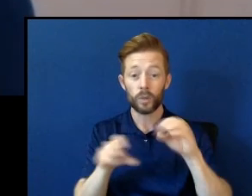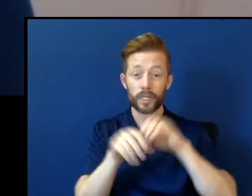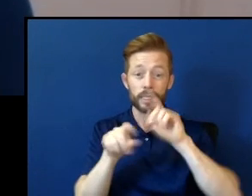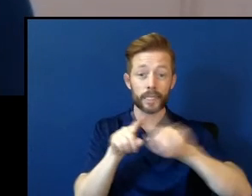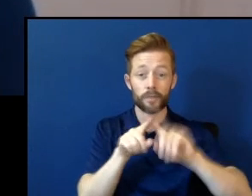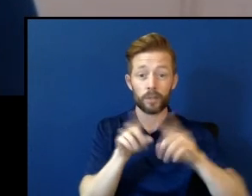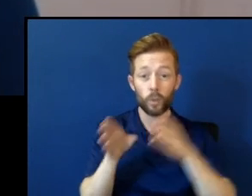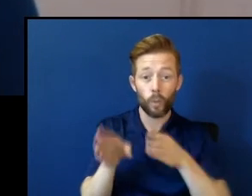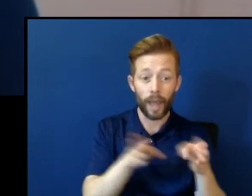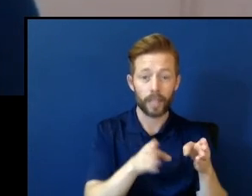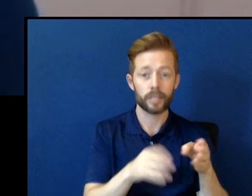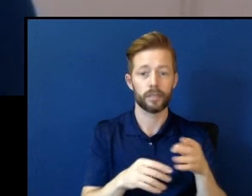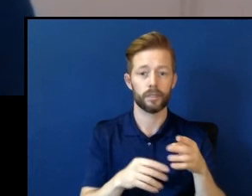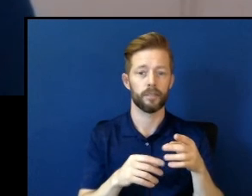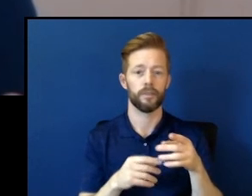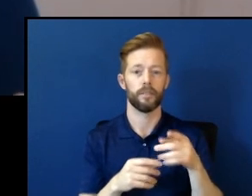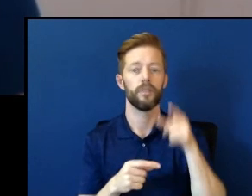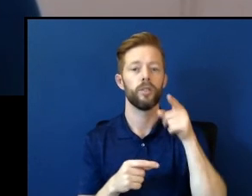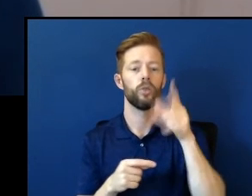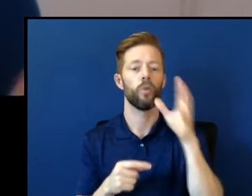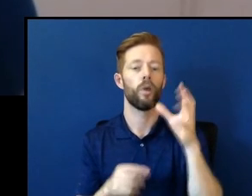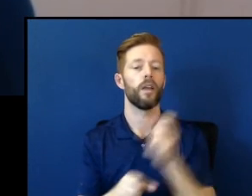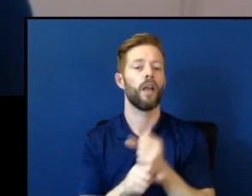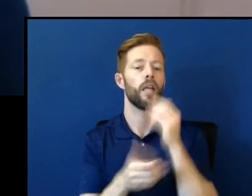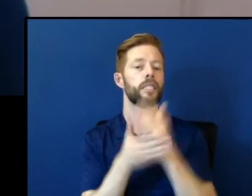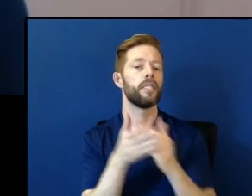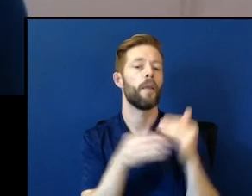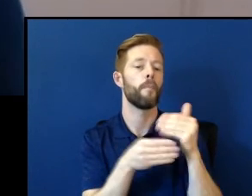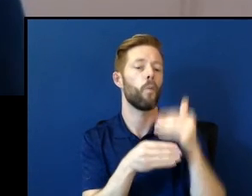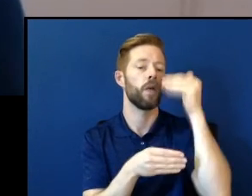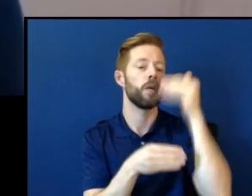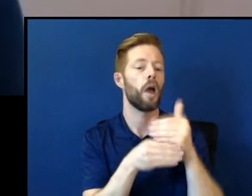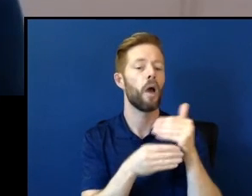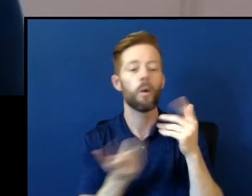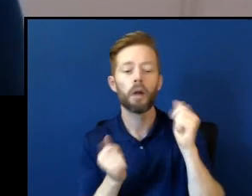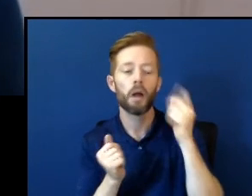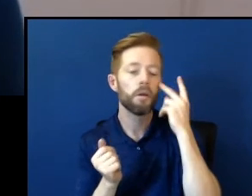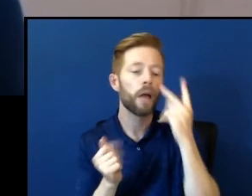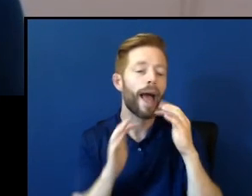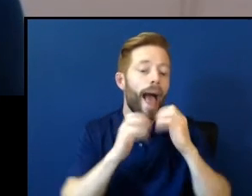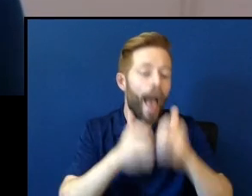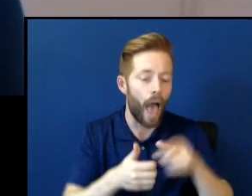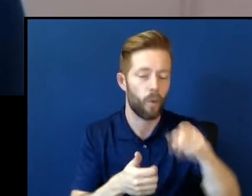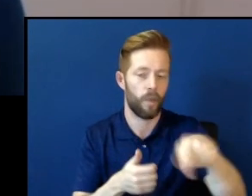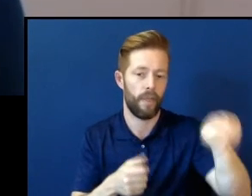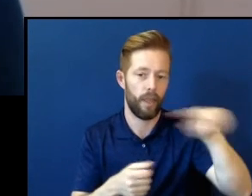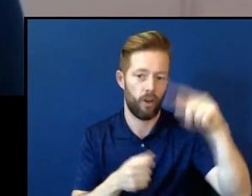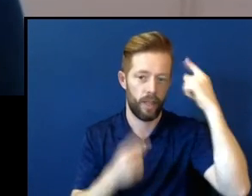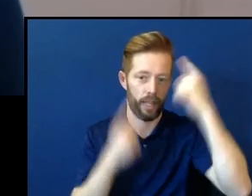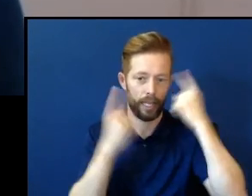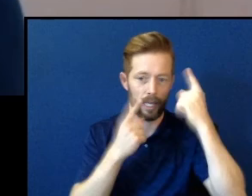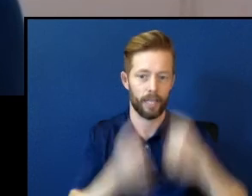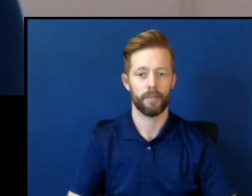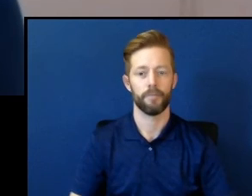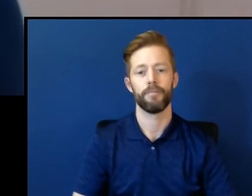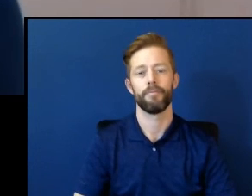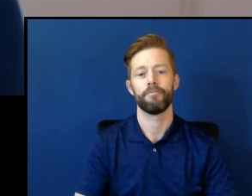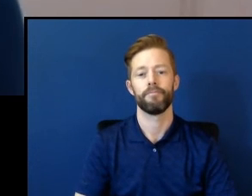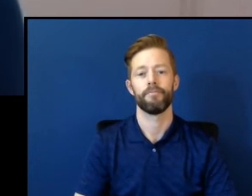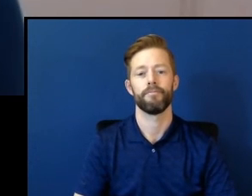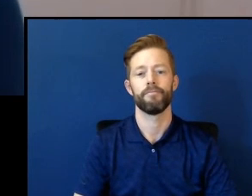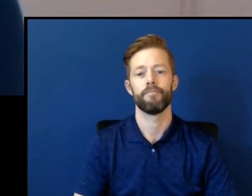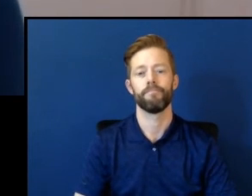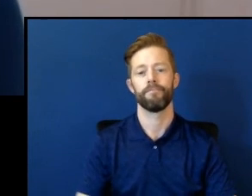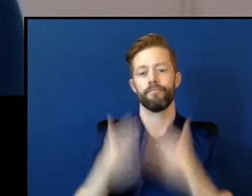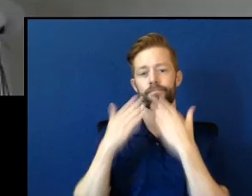things in different ways, you'll get a little bit of a window as to how they're thinking about things.